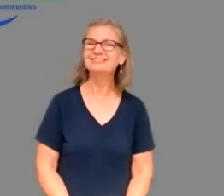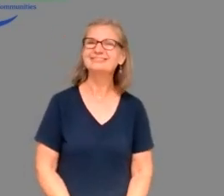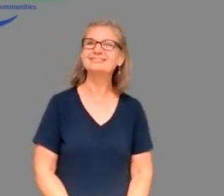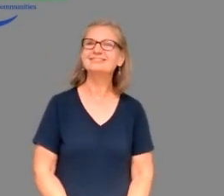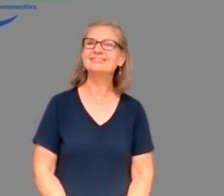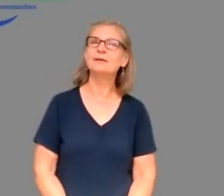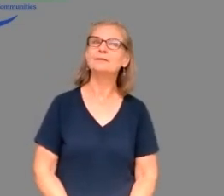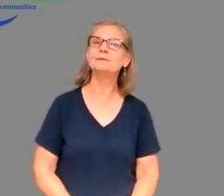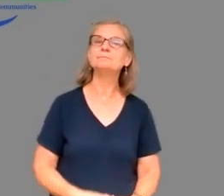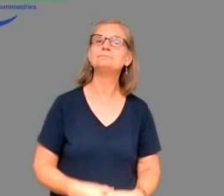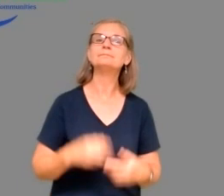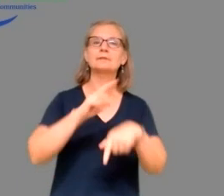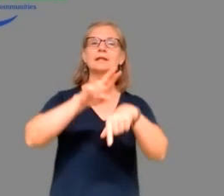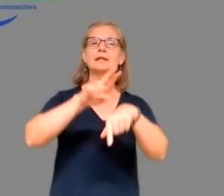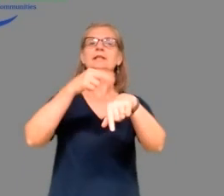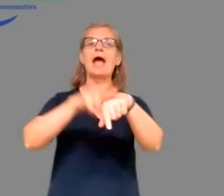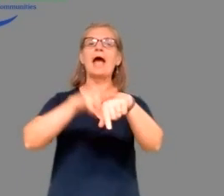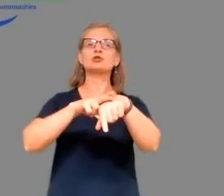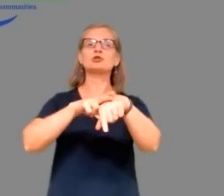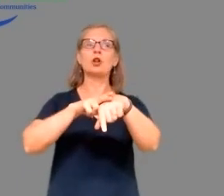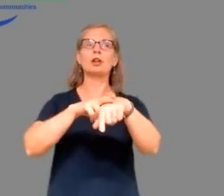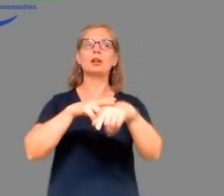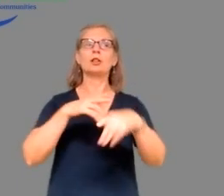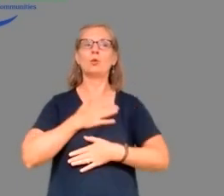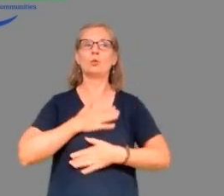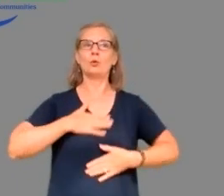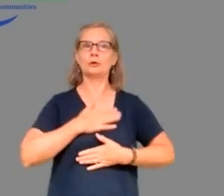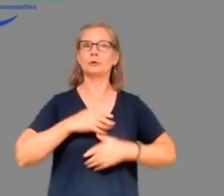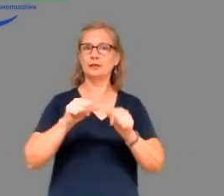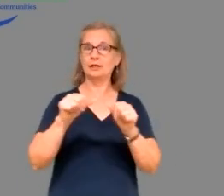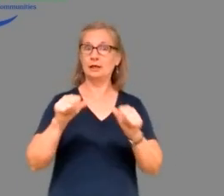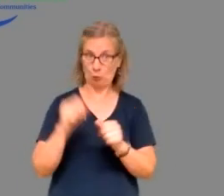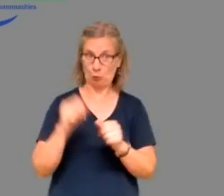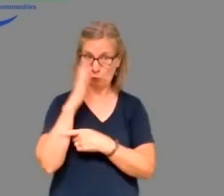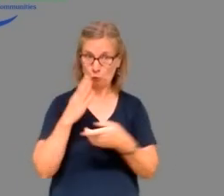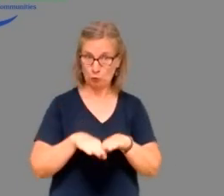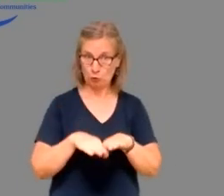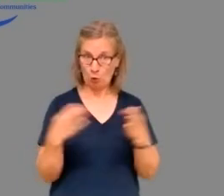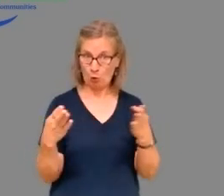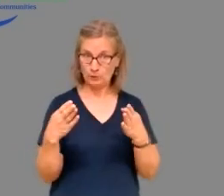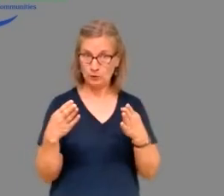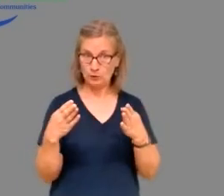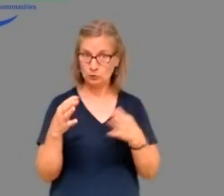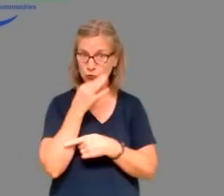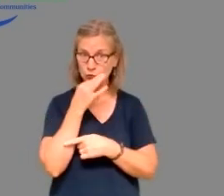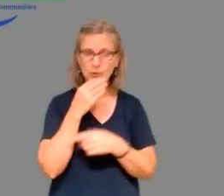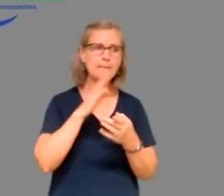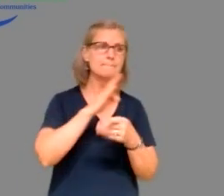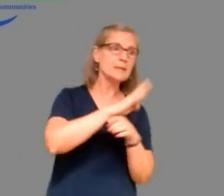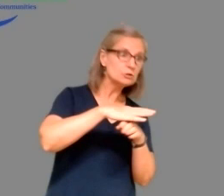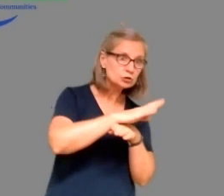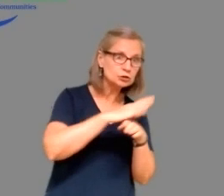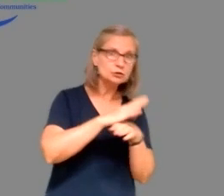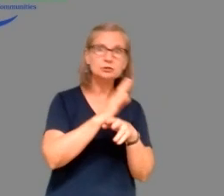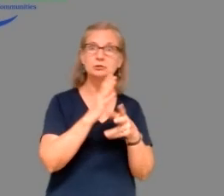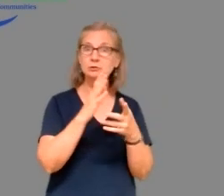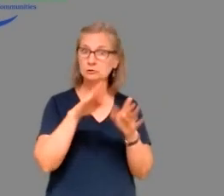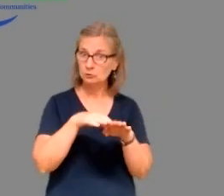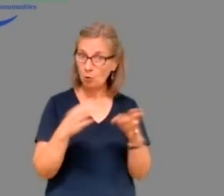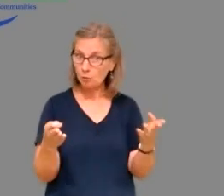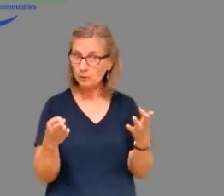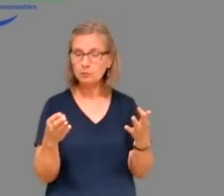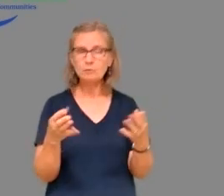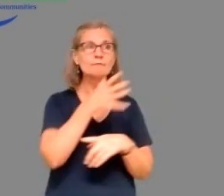Will national recreation areas open soon? Are beaches and access to beaches open? Do we know if any